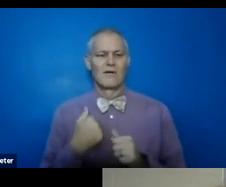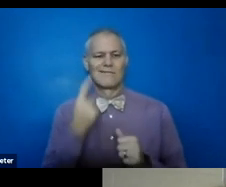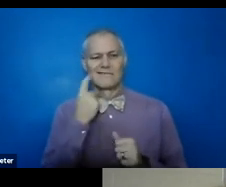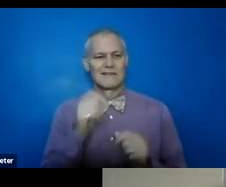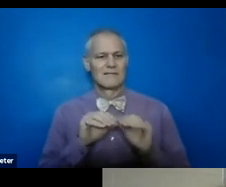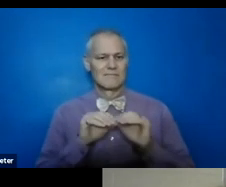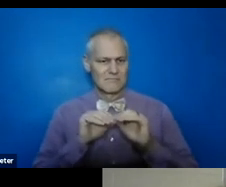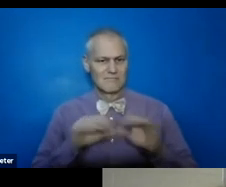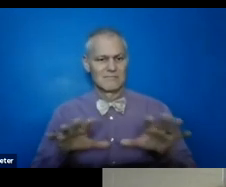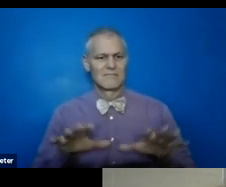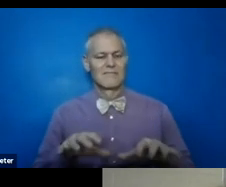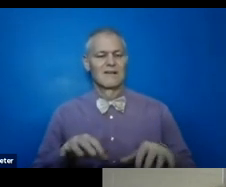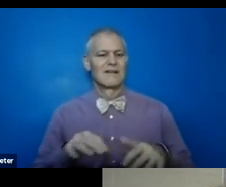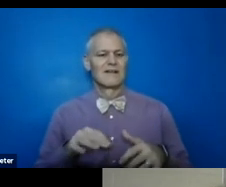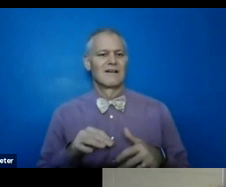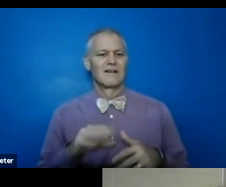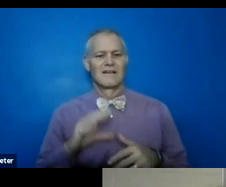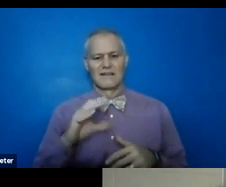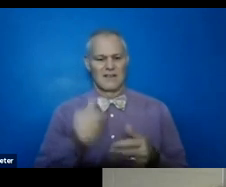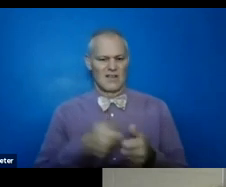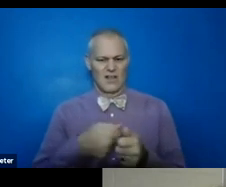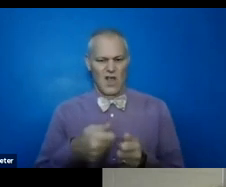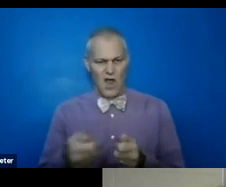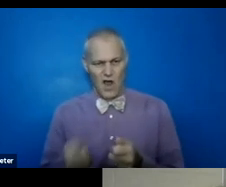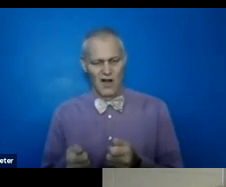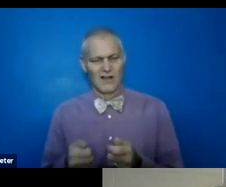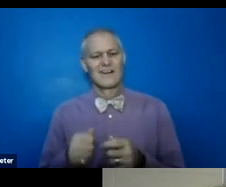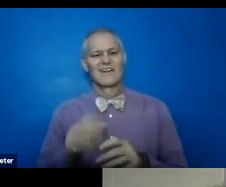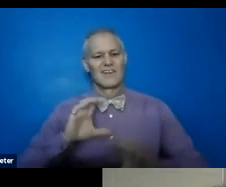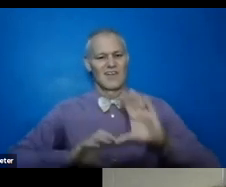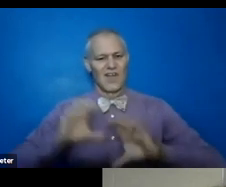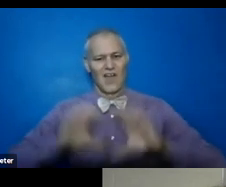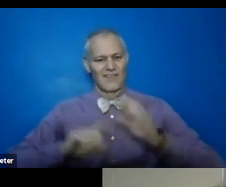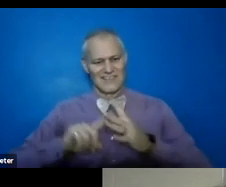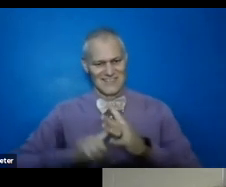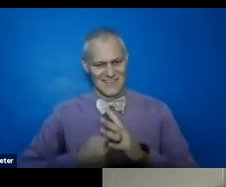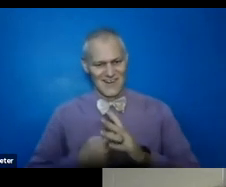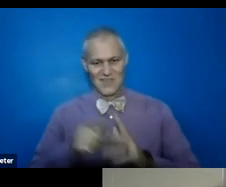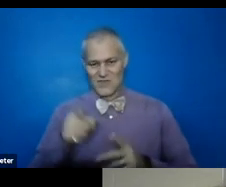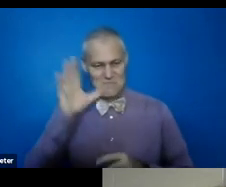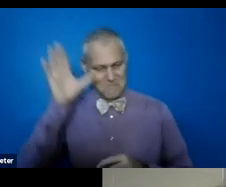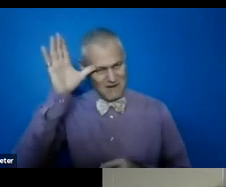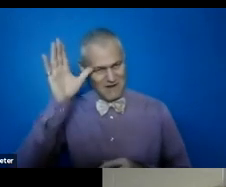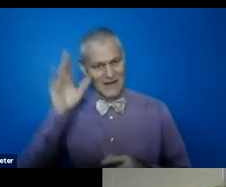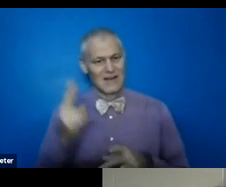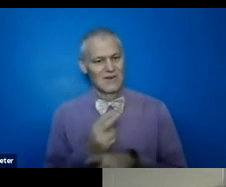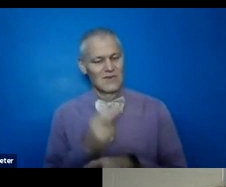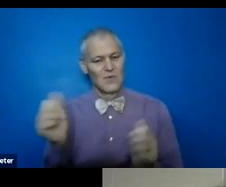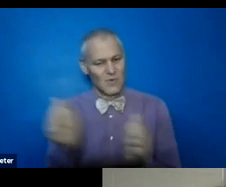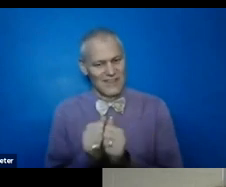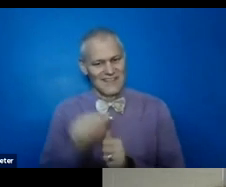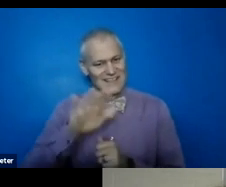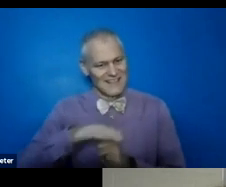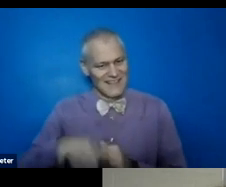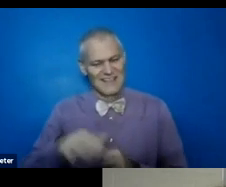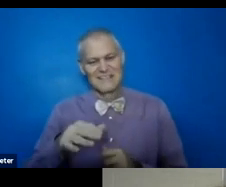of card decks, basically like conversation starters that you as a parent can use with your kids based on like